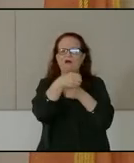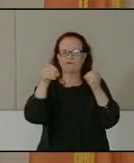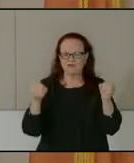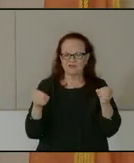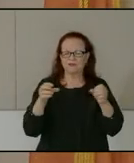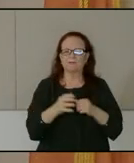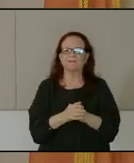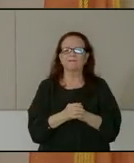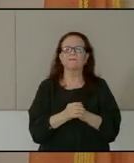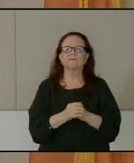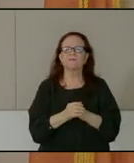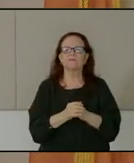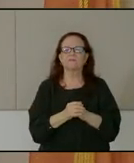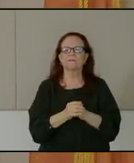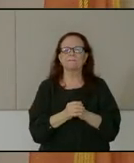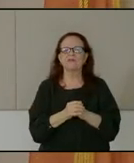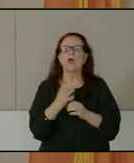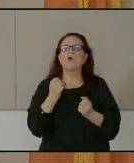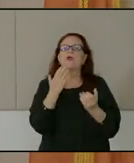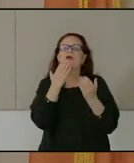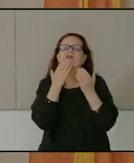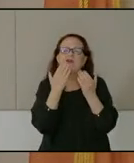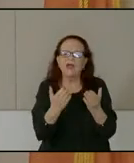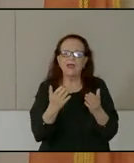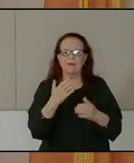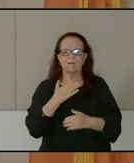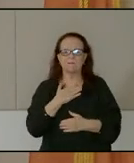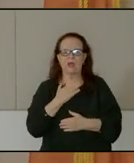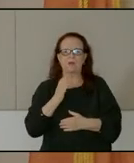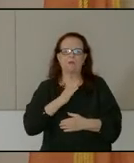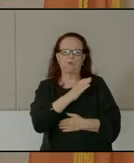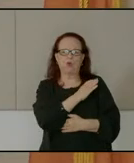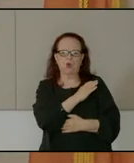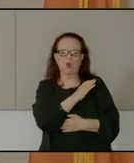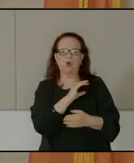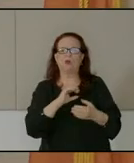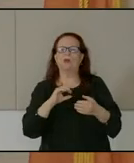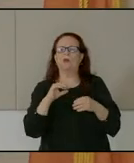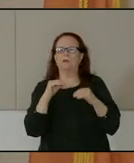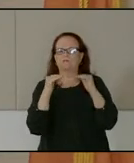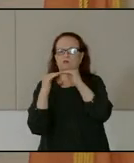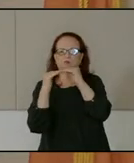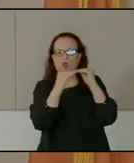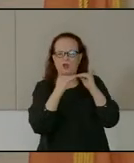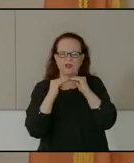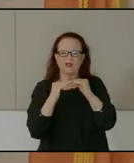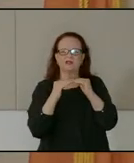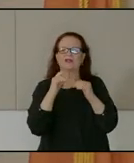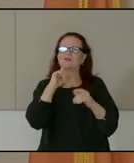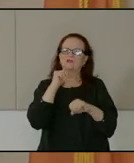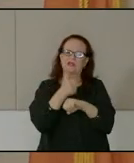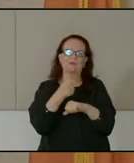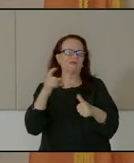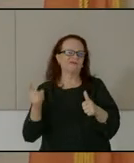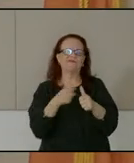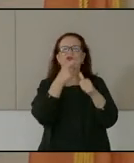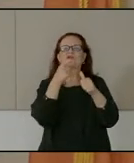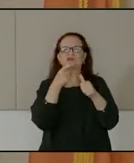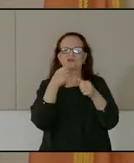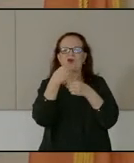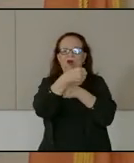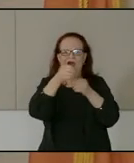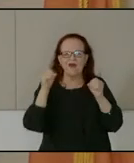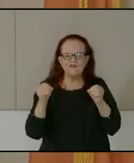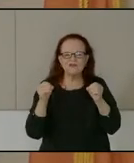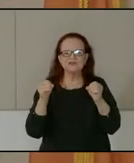I particularly again want to thank my board colleagues for making Orange County the first county to create an Office of Immigrant and